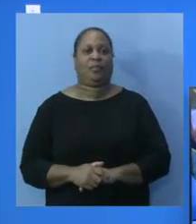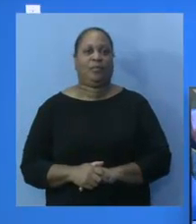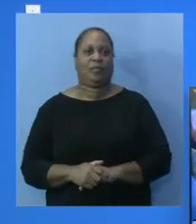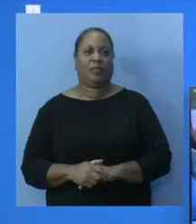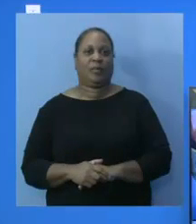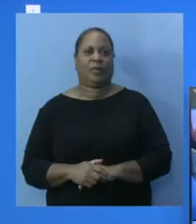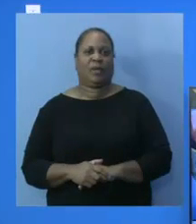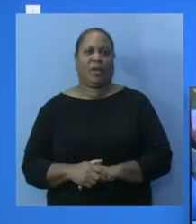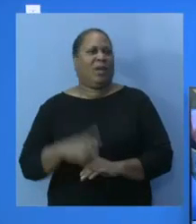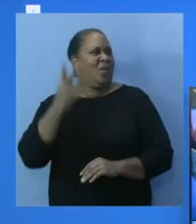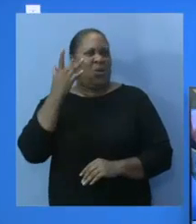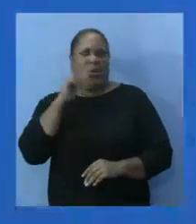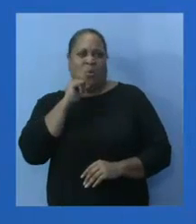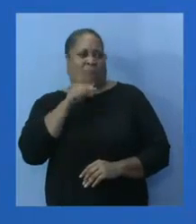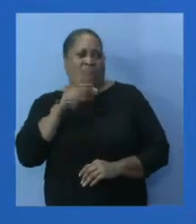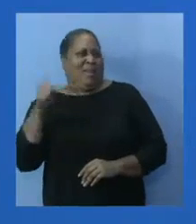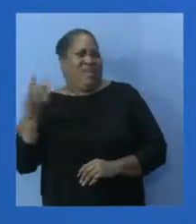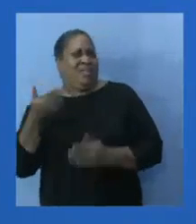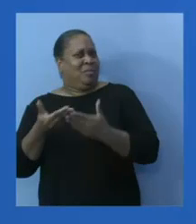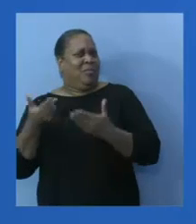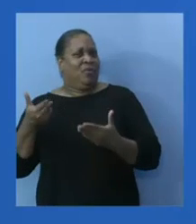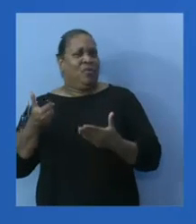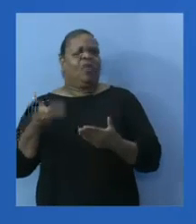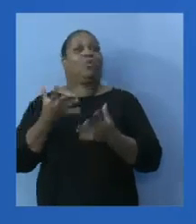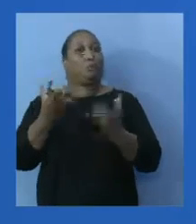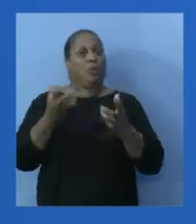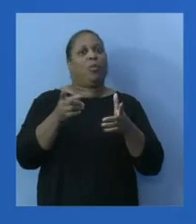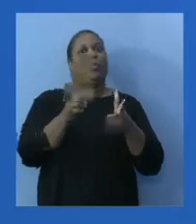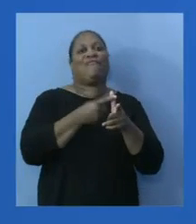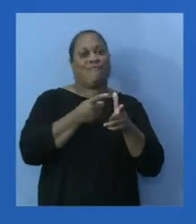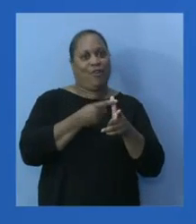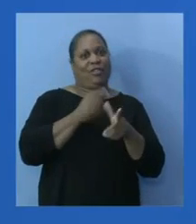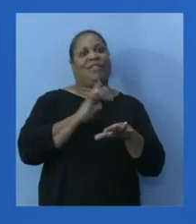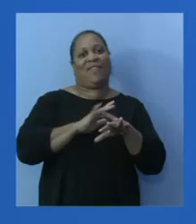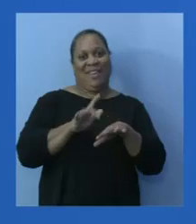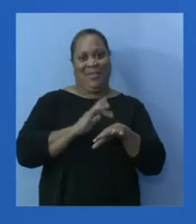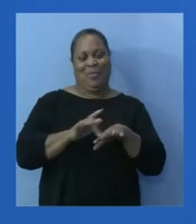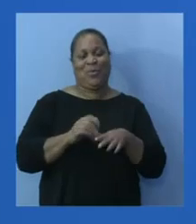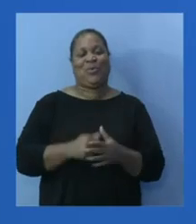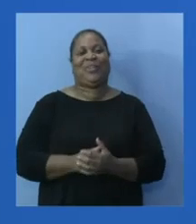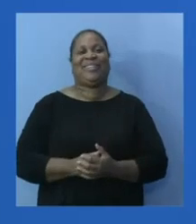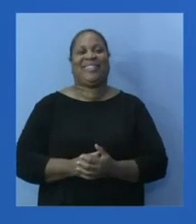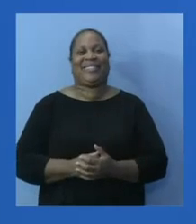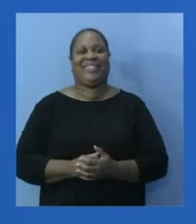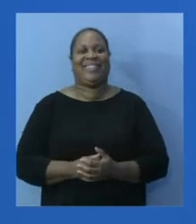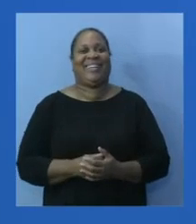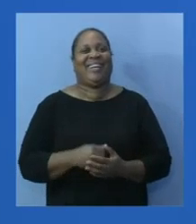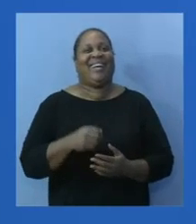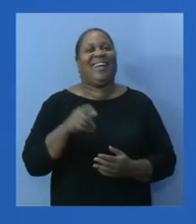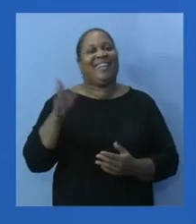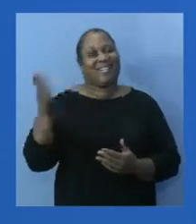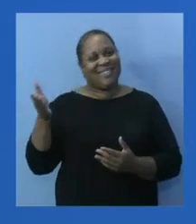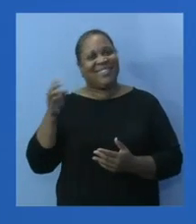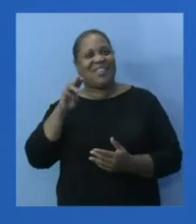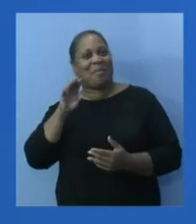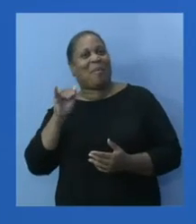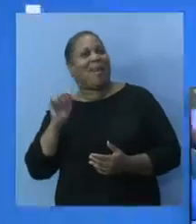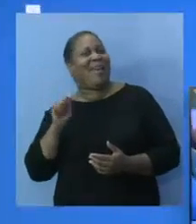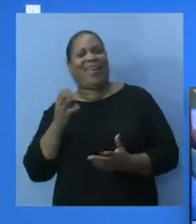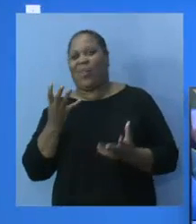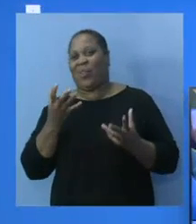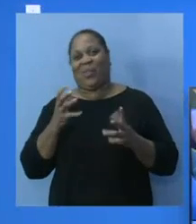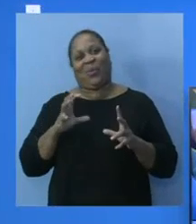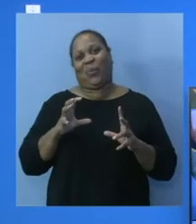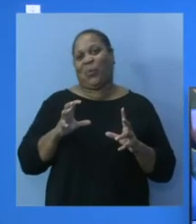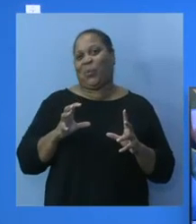So why didn't we get the other ones before then? Because we wanted to get what's first was made available. Ms. Palacio, I do not want